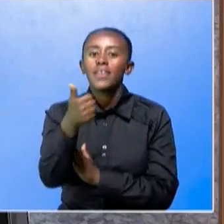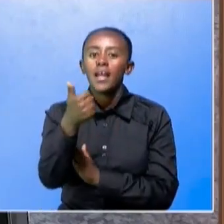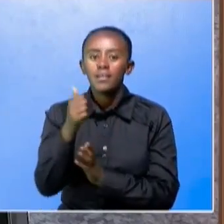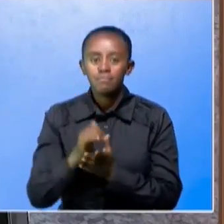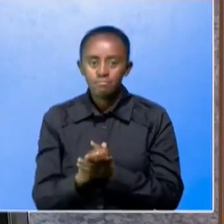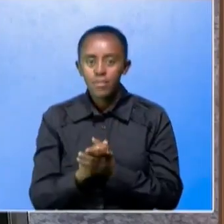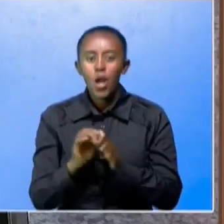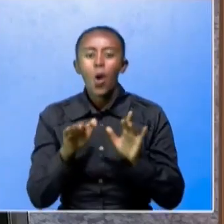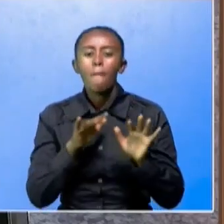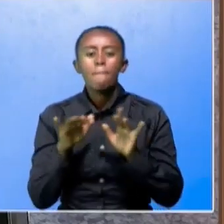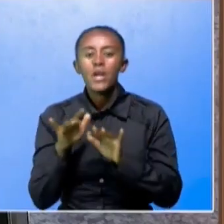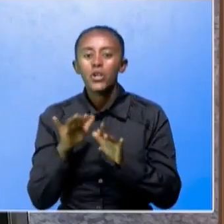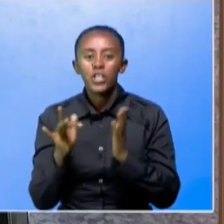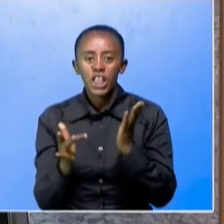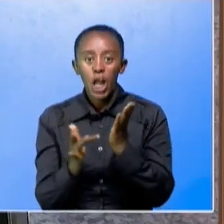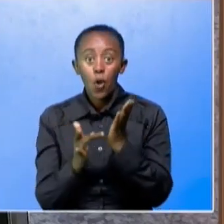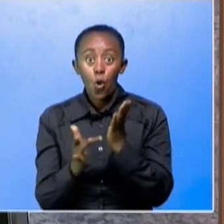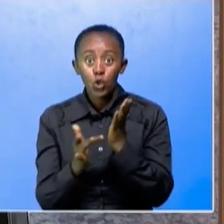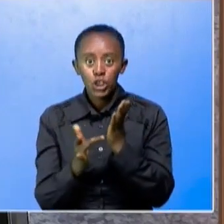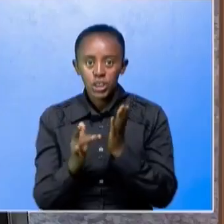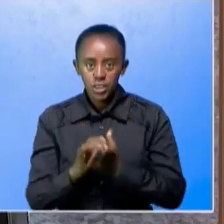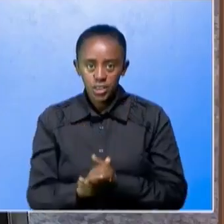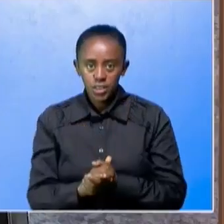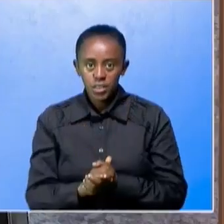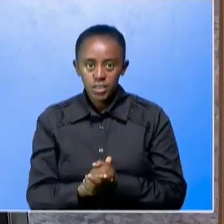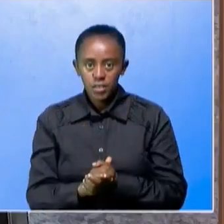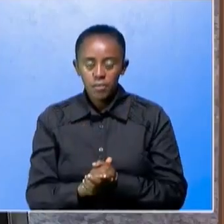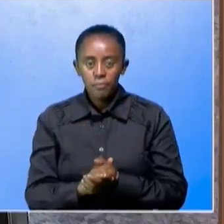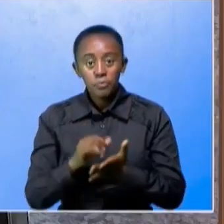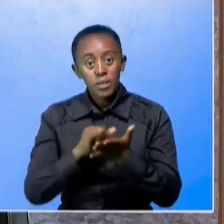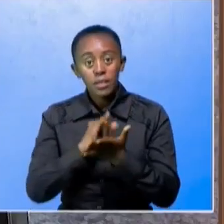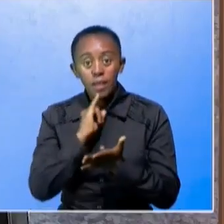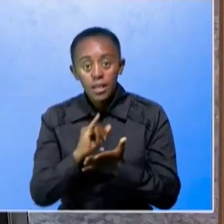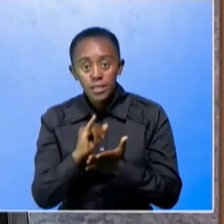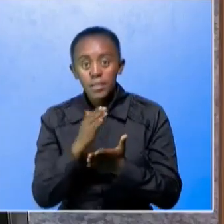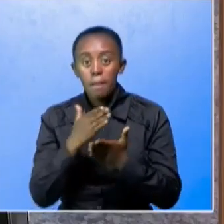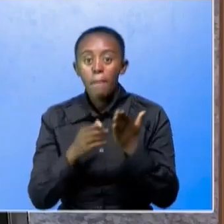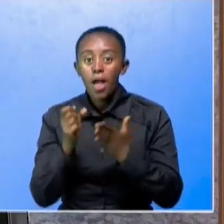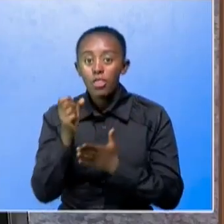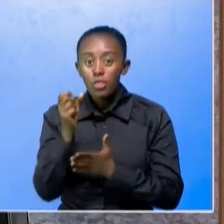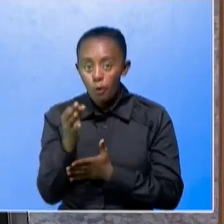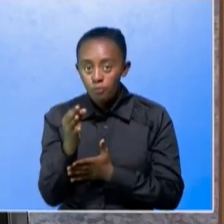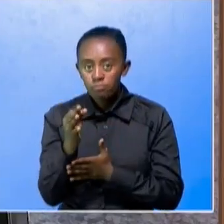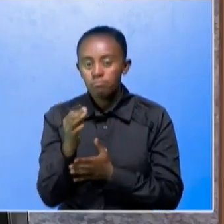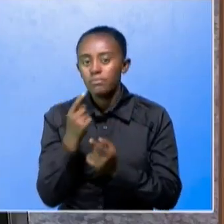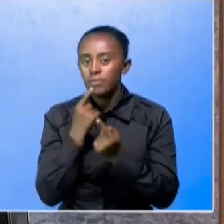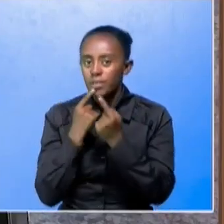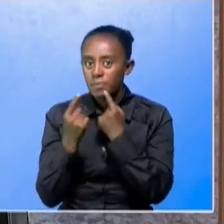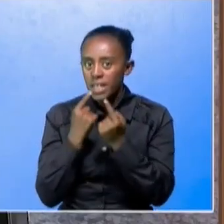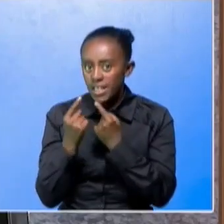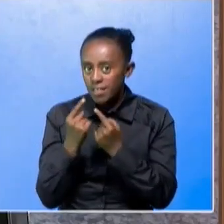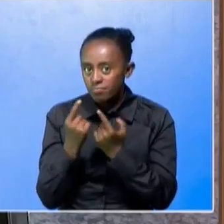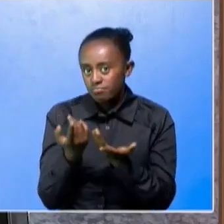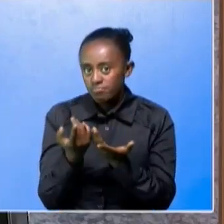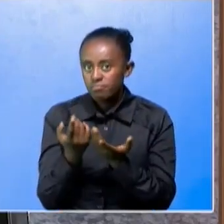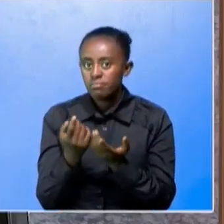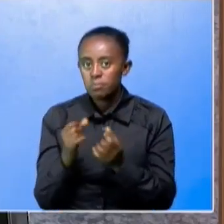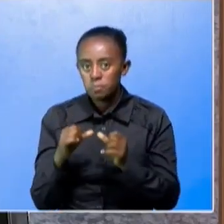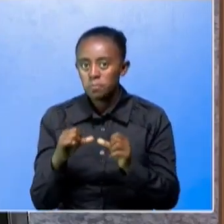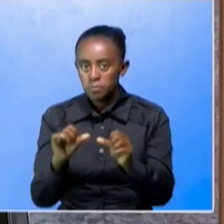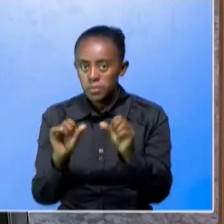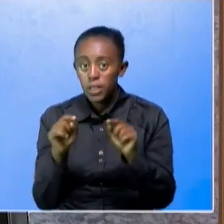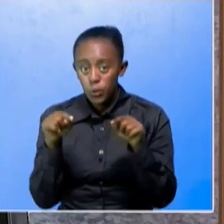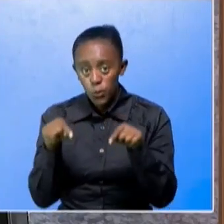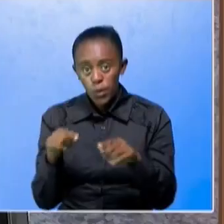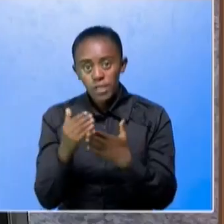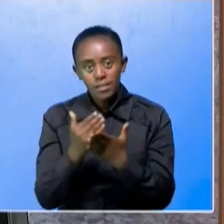Computer Technology. That is the part of speaking. So before I proceed